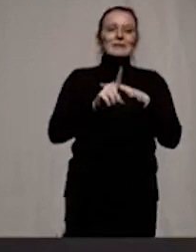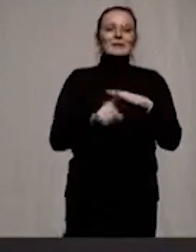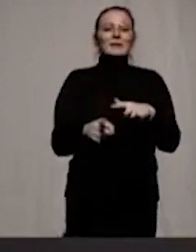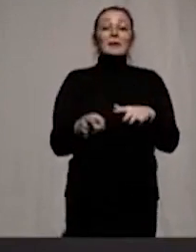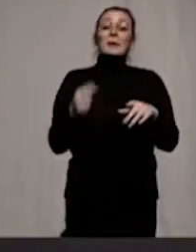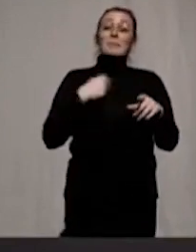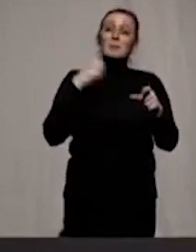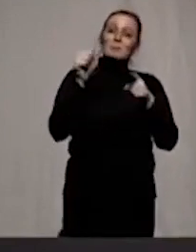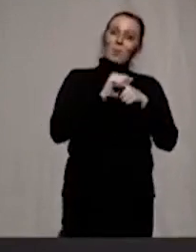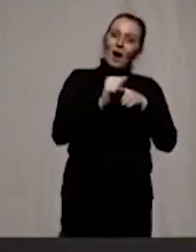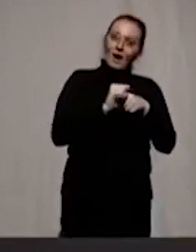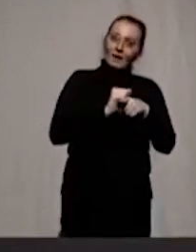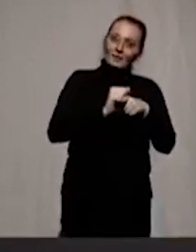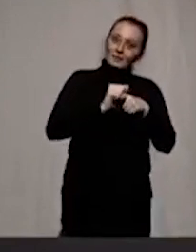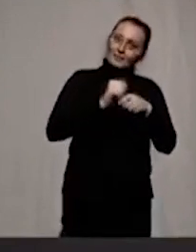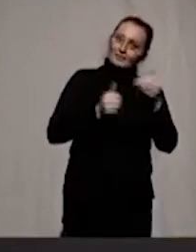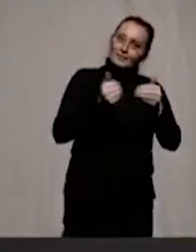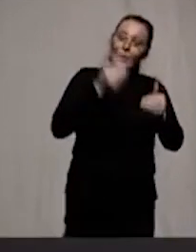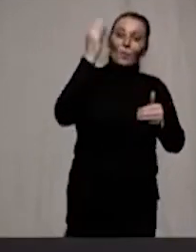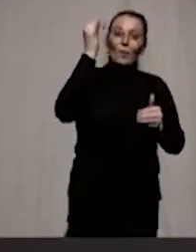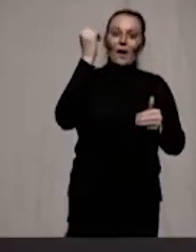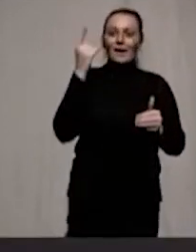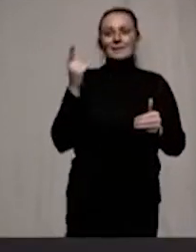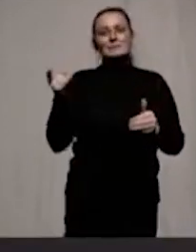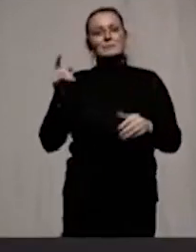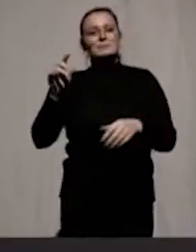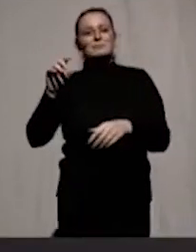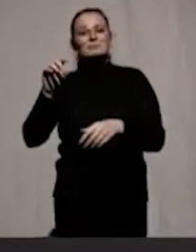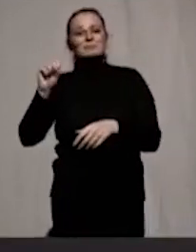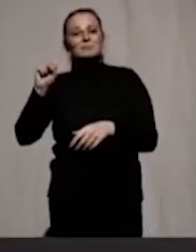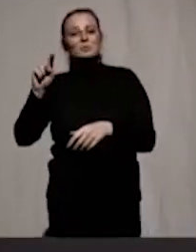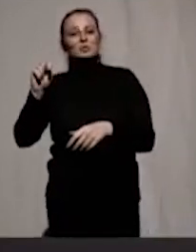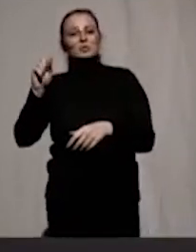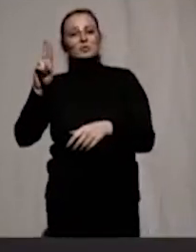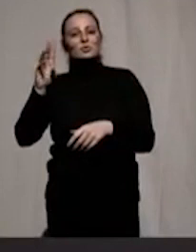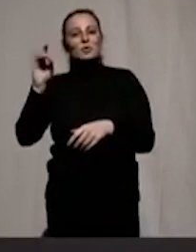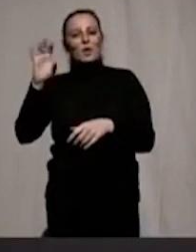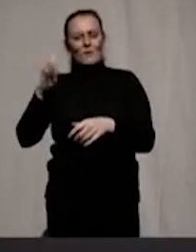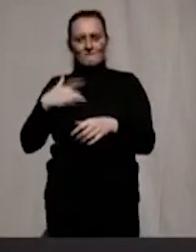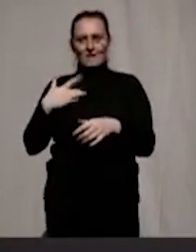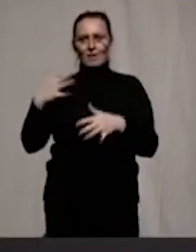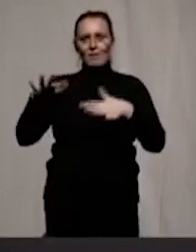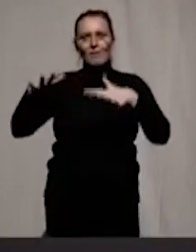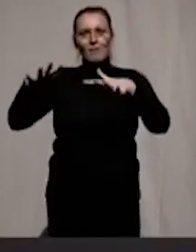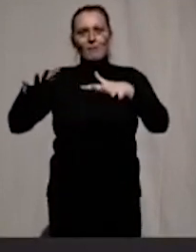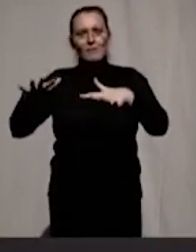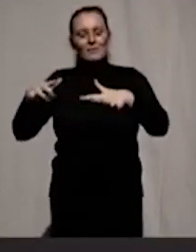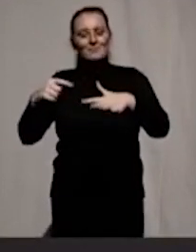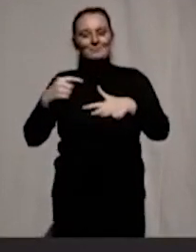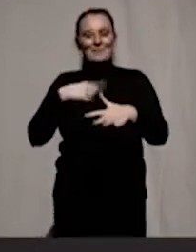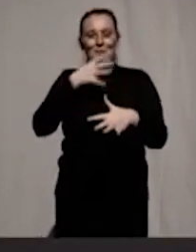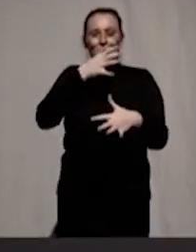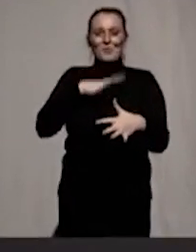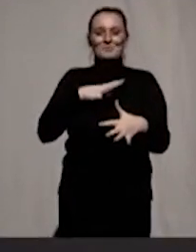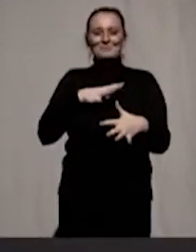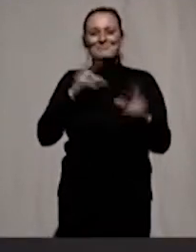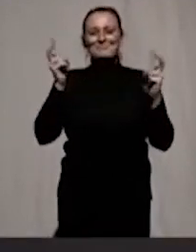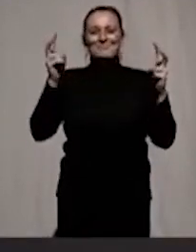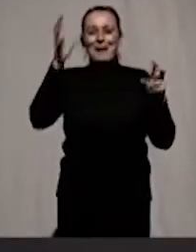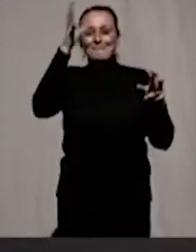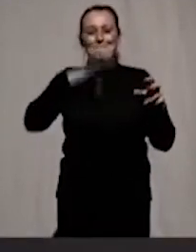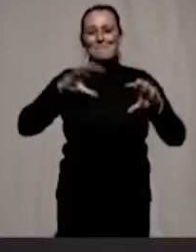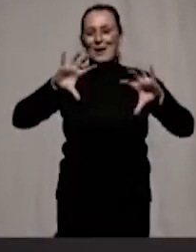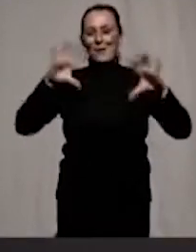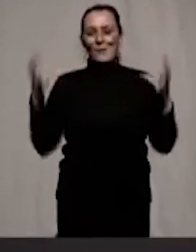of the anxiety I developed in the studio. I'm a woman in a man's world, so I end up in a situation where I'm usually the only woman in the room.